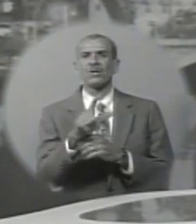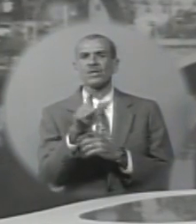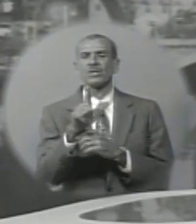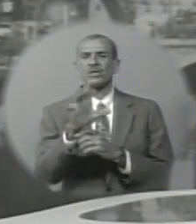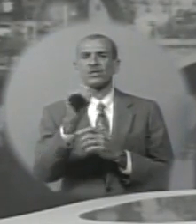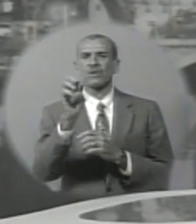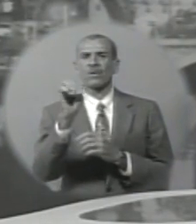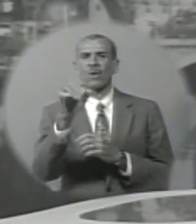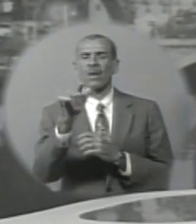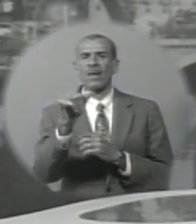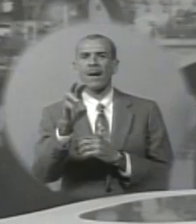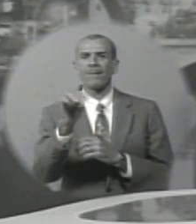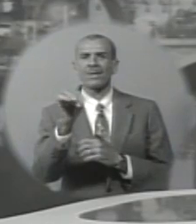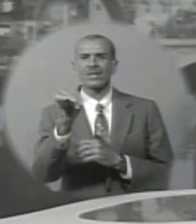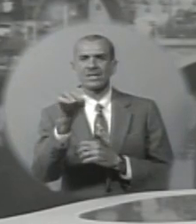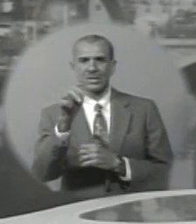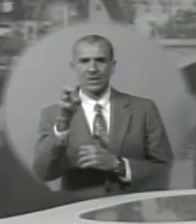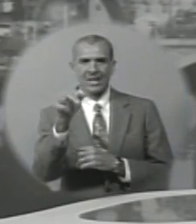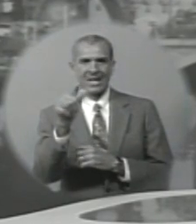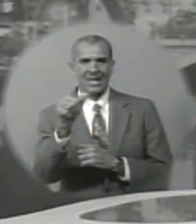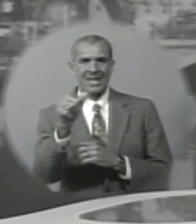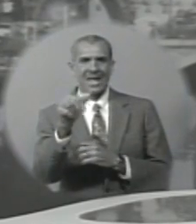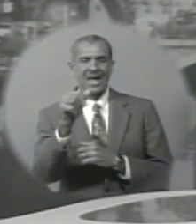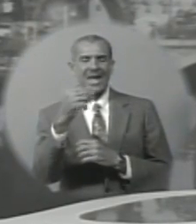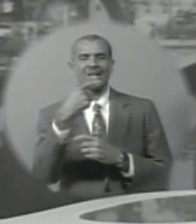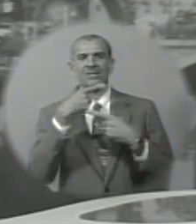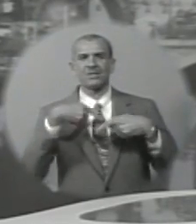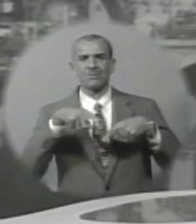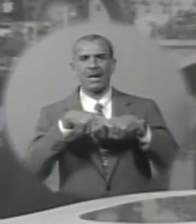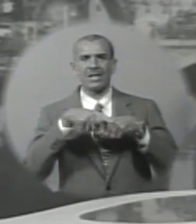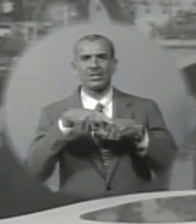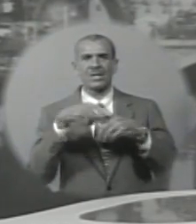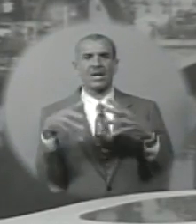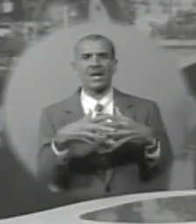Creole, Mandarin Chinese, Spanish, and American Sign Language.